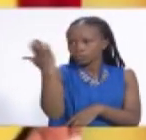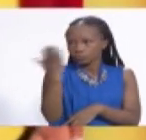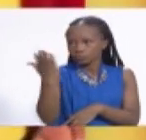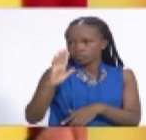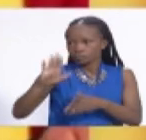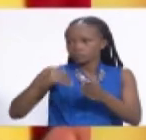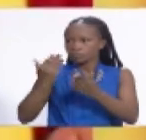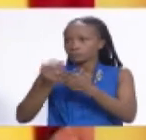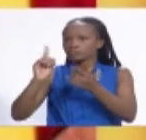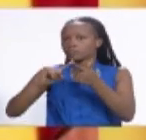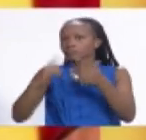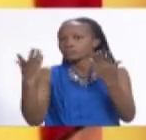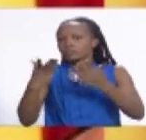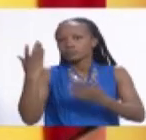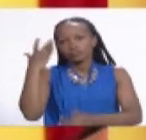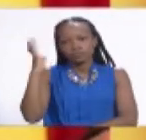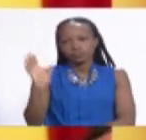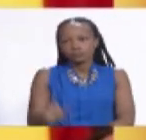be headed to.